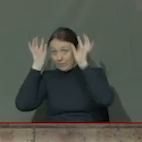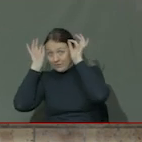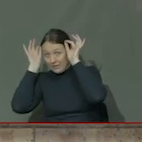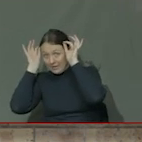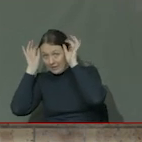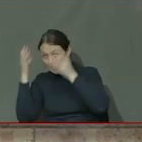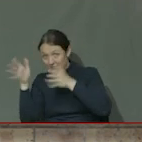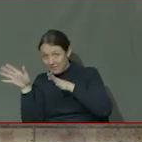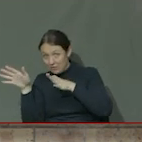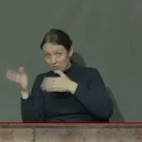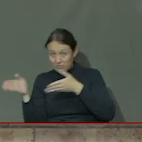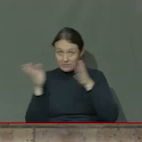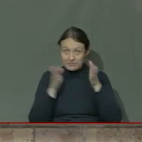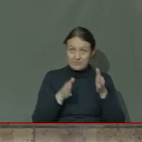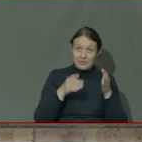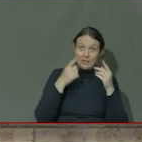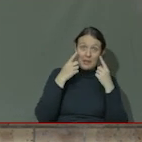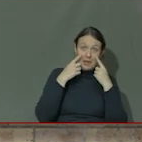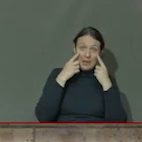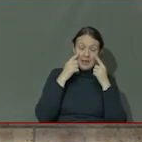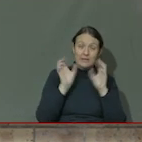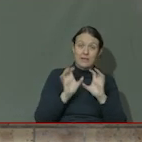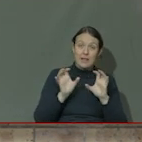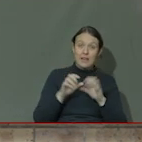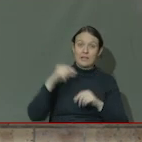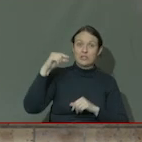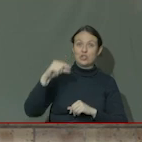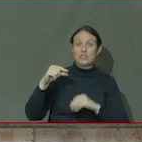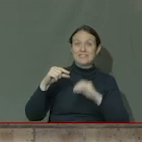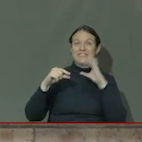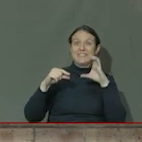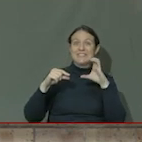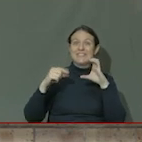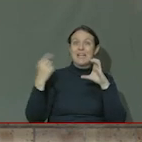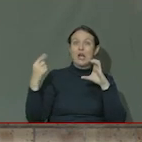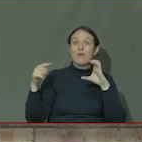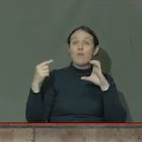look at the eye color. They use capital G for